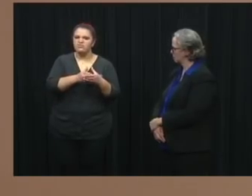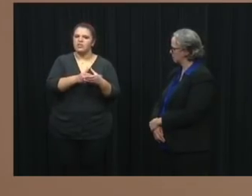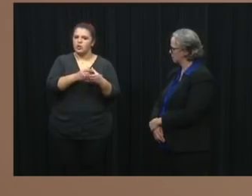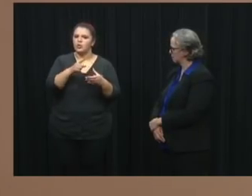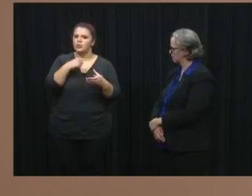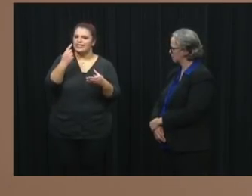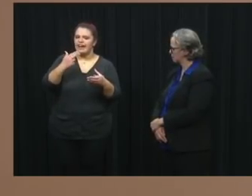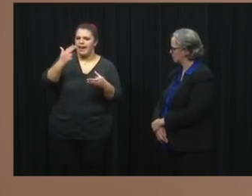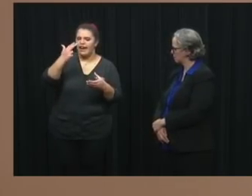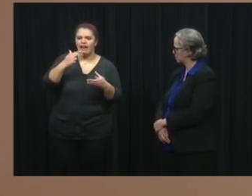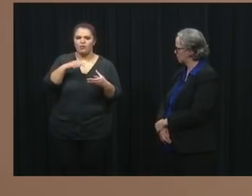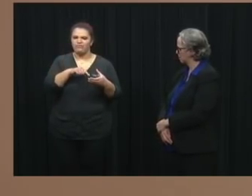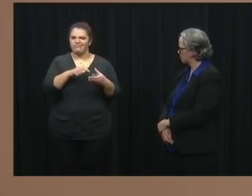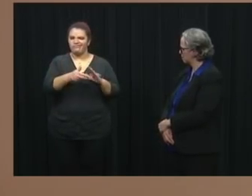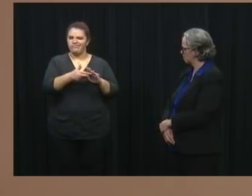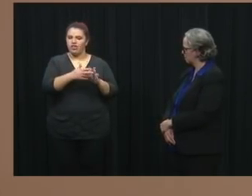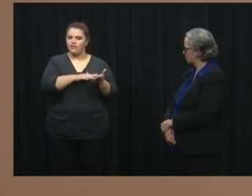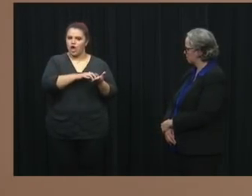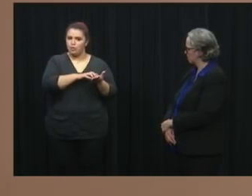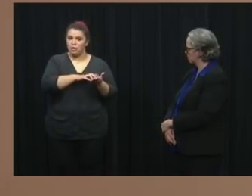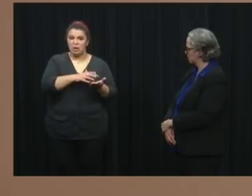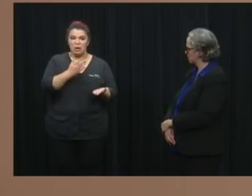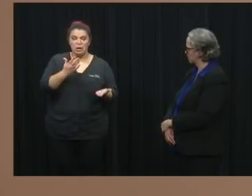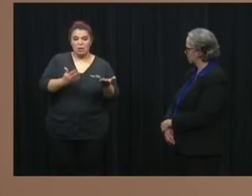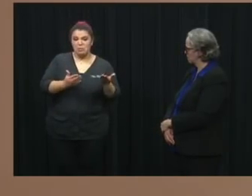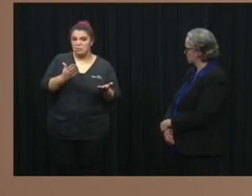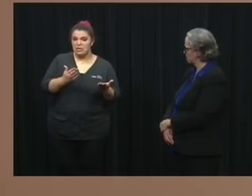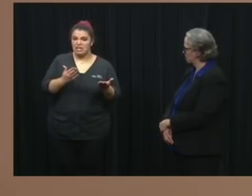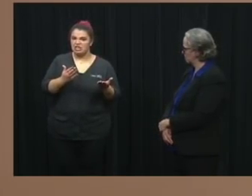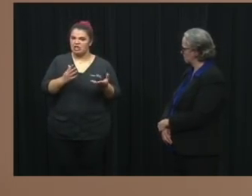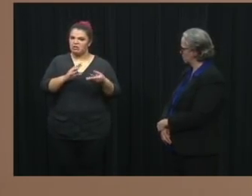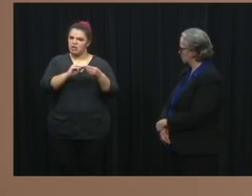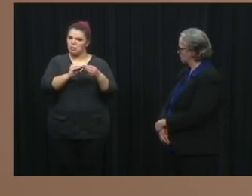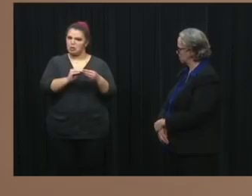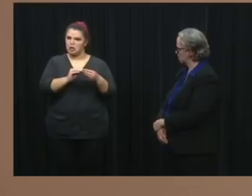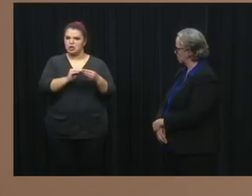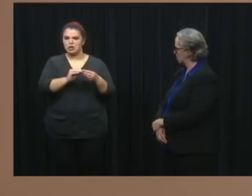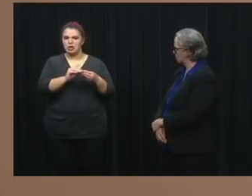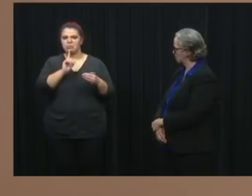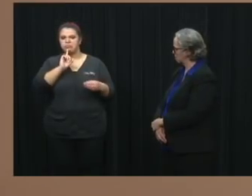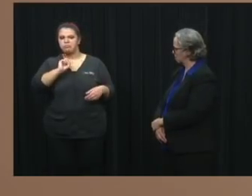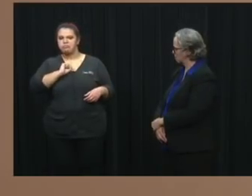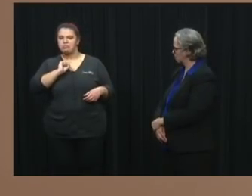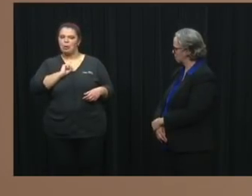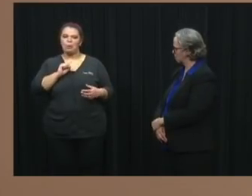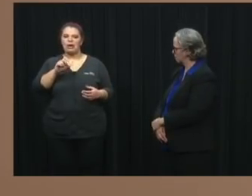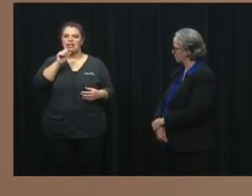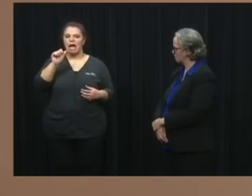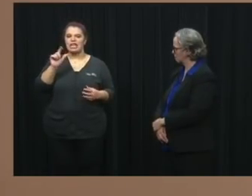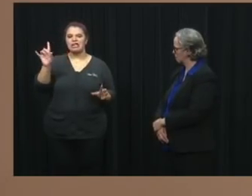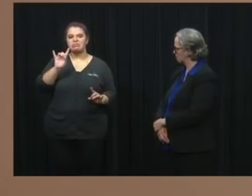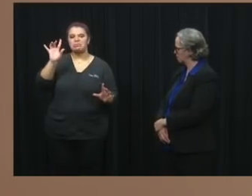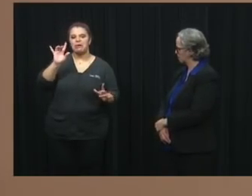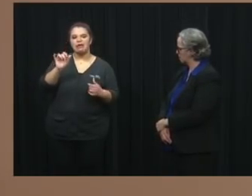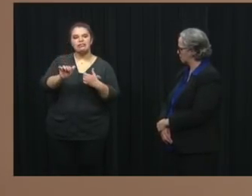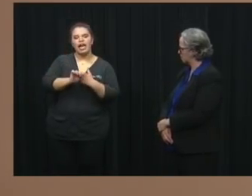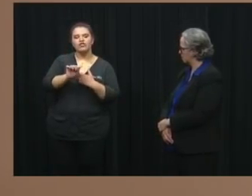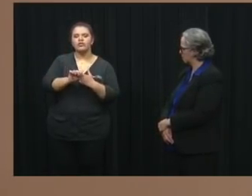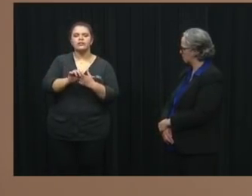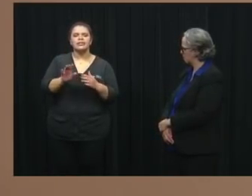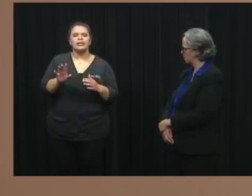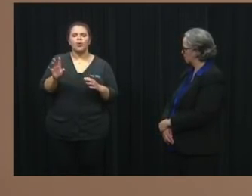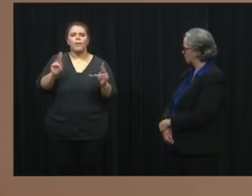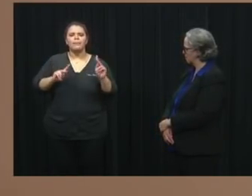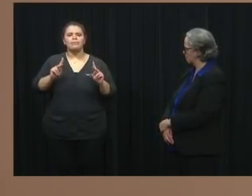maybe this isn't as prevalent in Ohio as we thought, or as dangerous. Can you, what should Ohioans take away from that